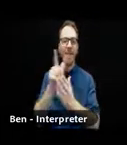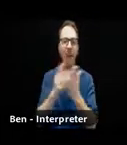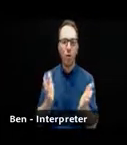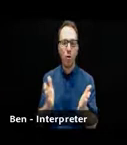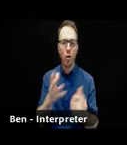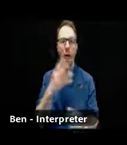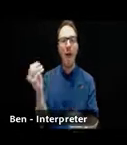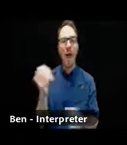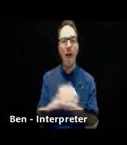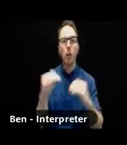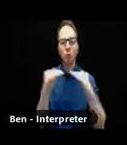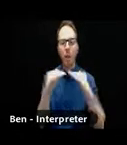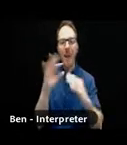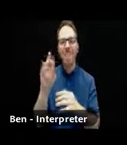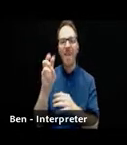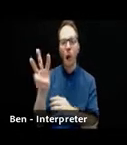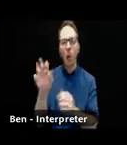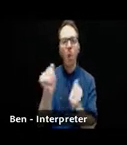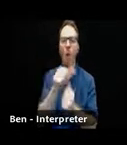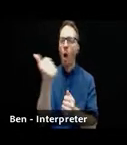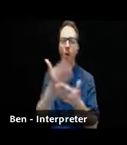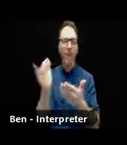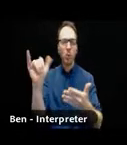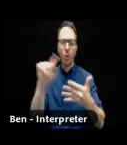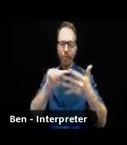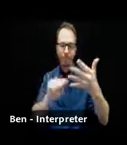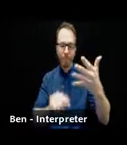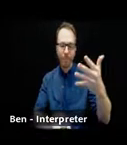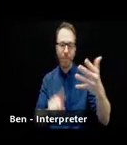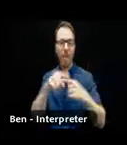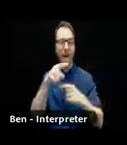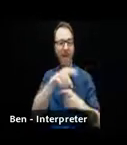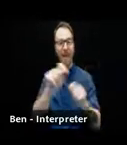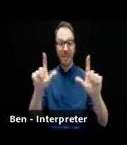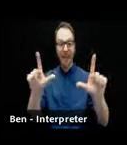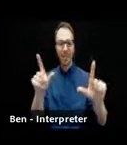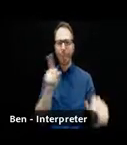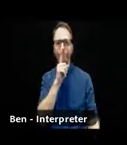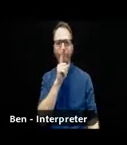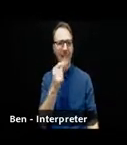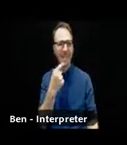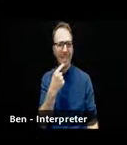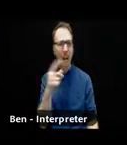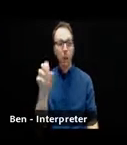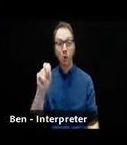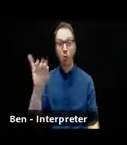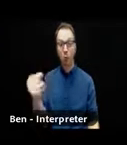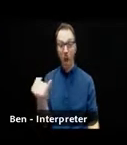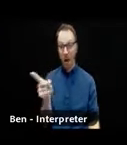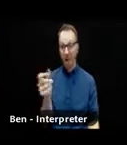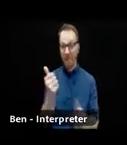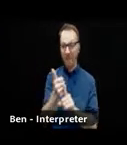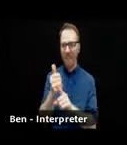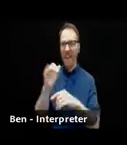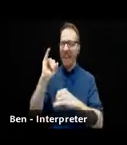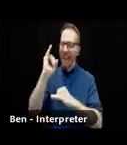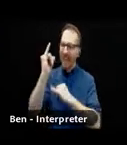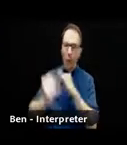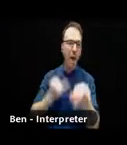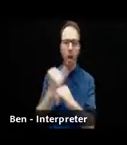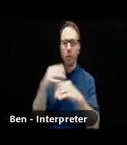Soros Justice Fellow, among other things. But what the slide doesn't say is that Sujatha is an internationally